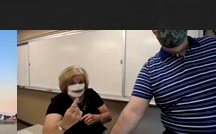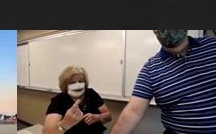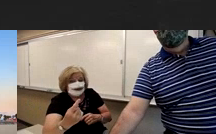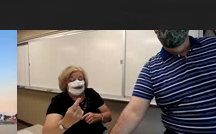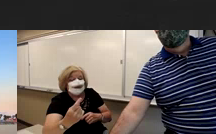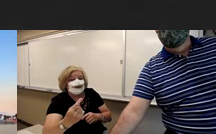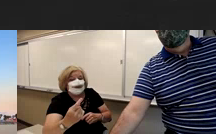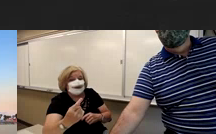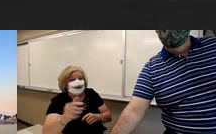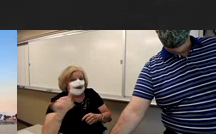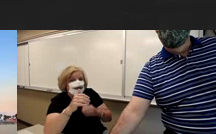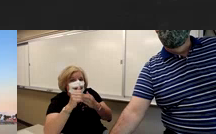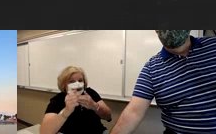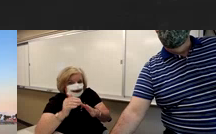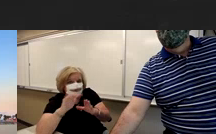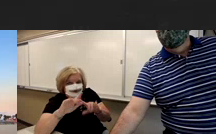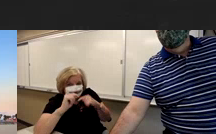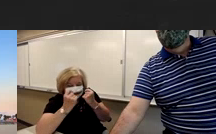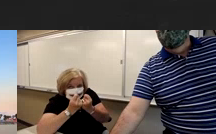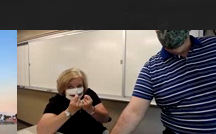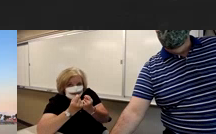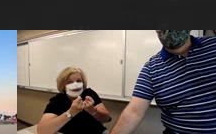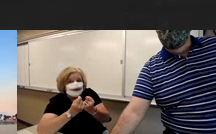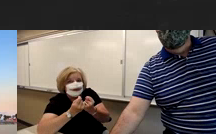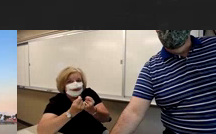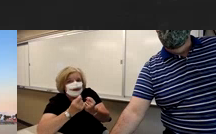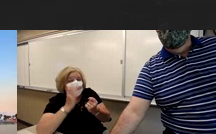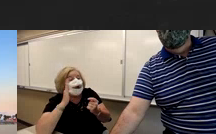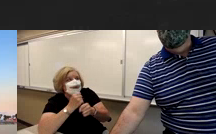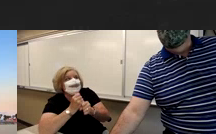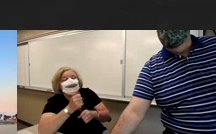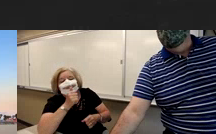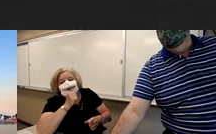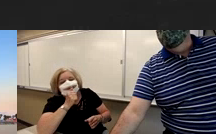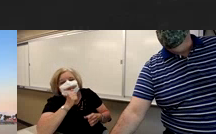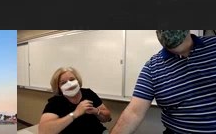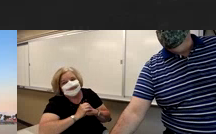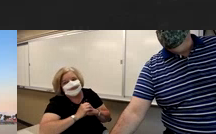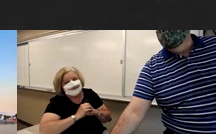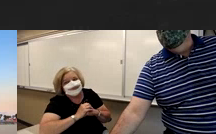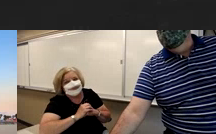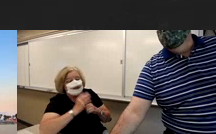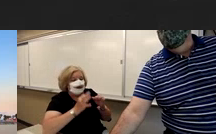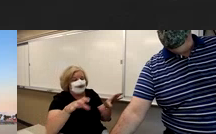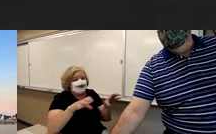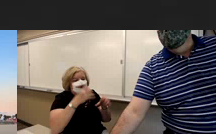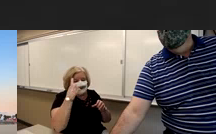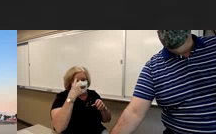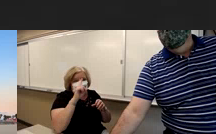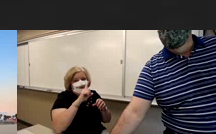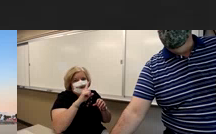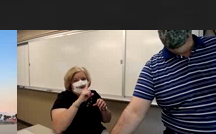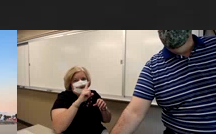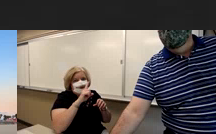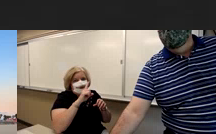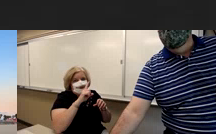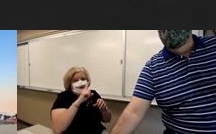if you're a leader and you're doing one for your team, I would make it private, right? If you're doing one for